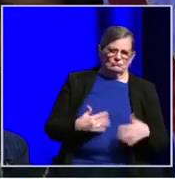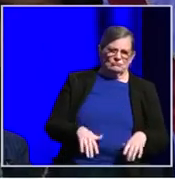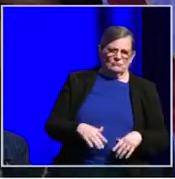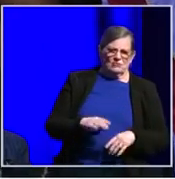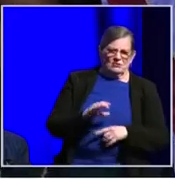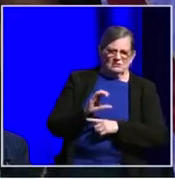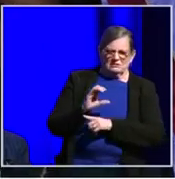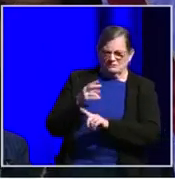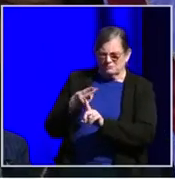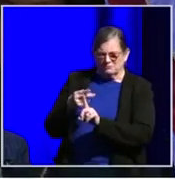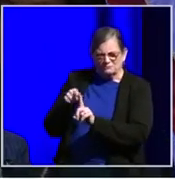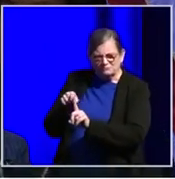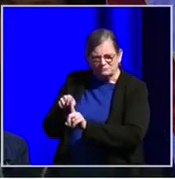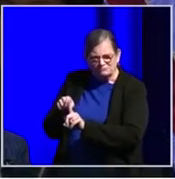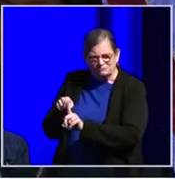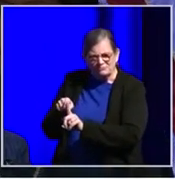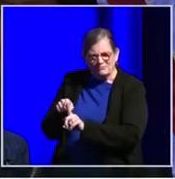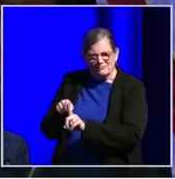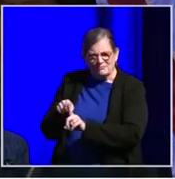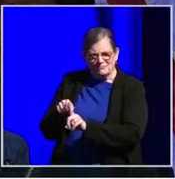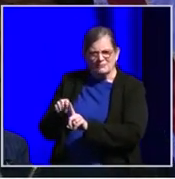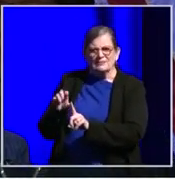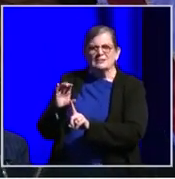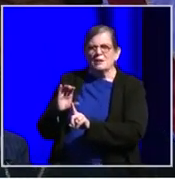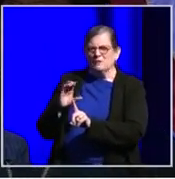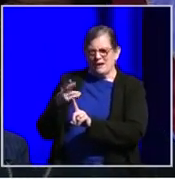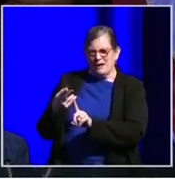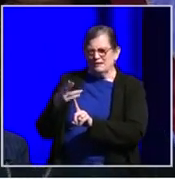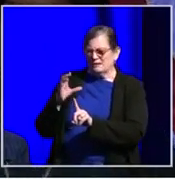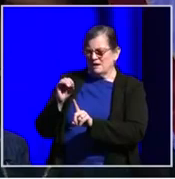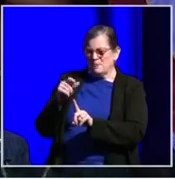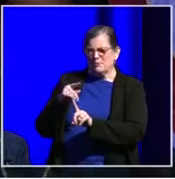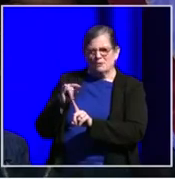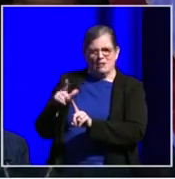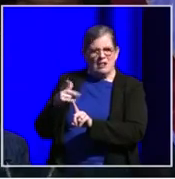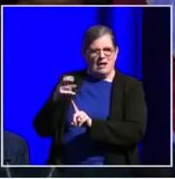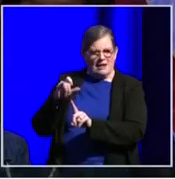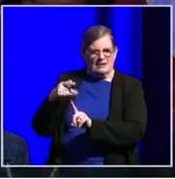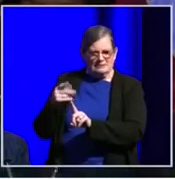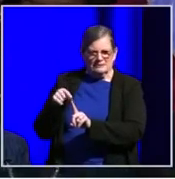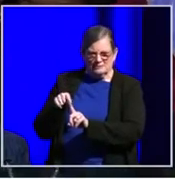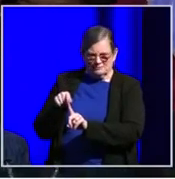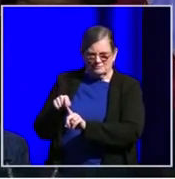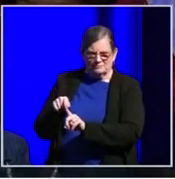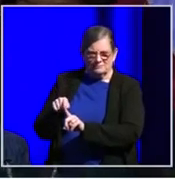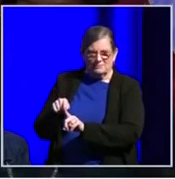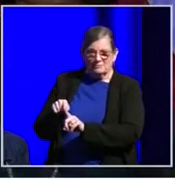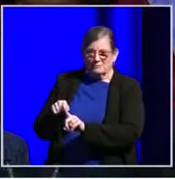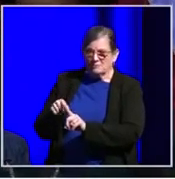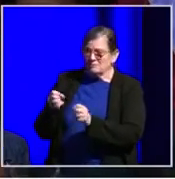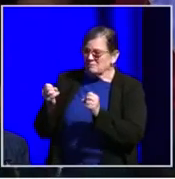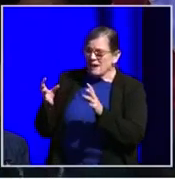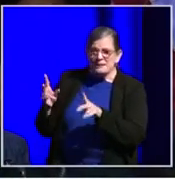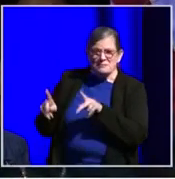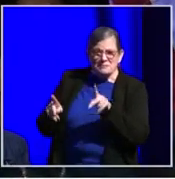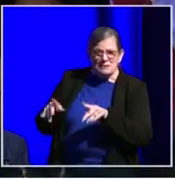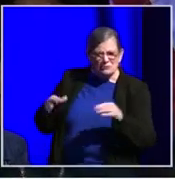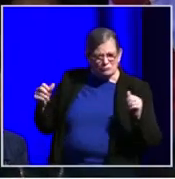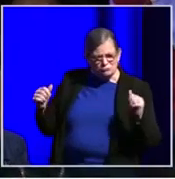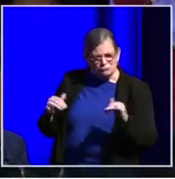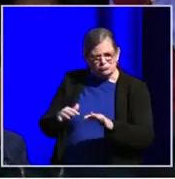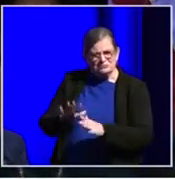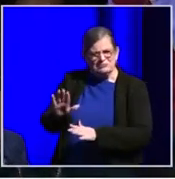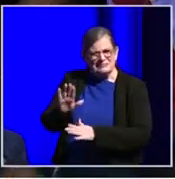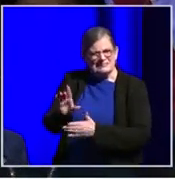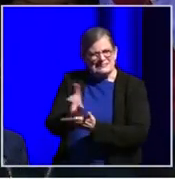melting pot, that's right. 2 decades ago, hundreds of people came together to design the public space in Columbia Heights,